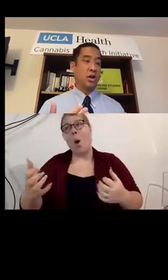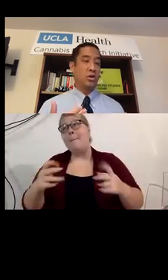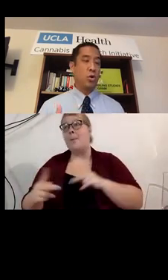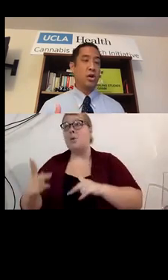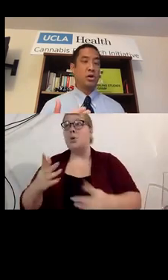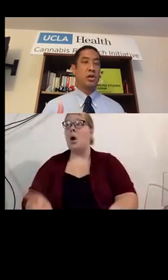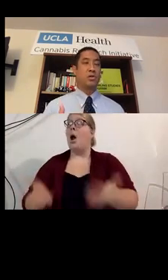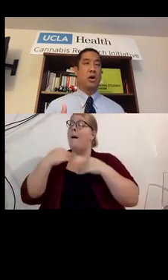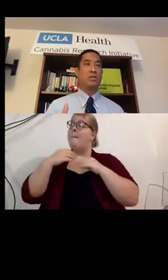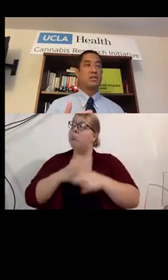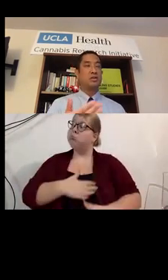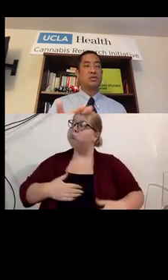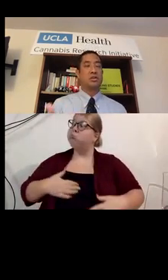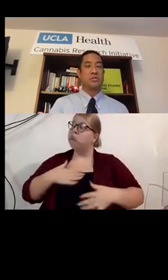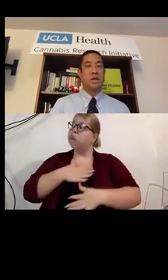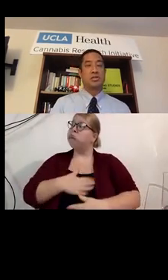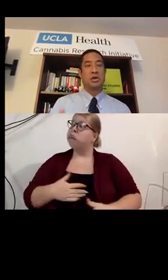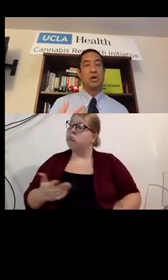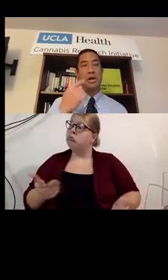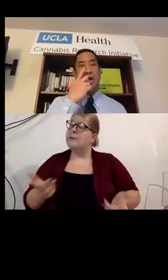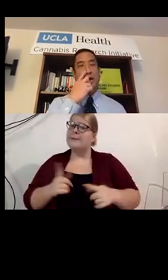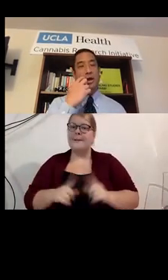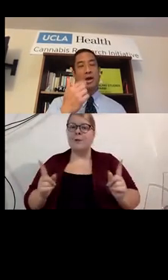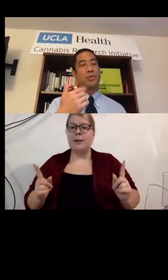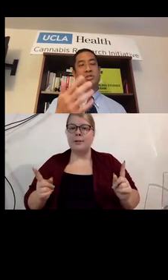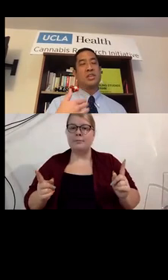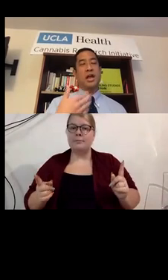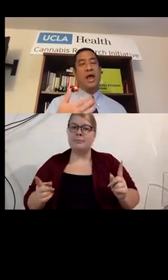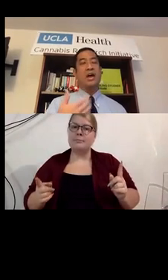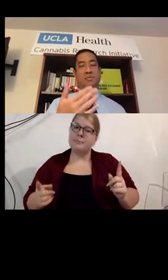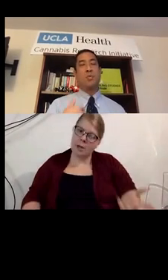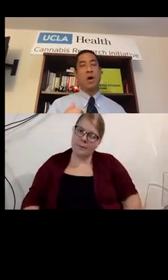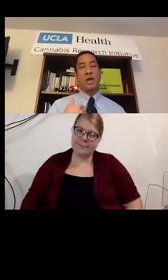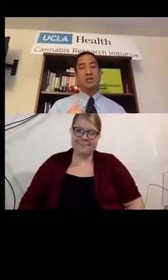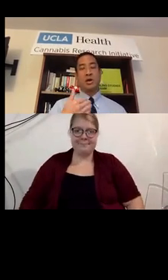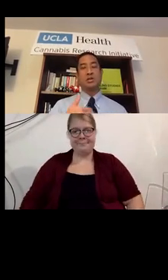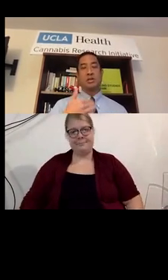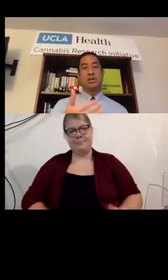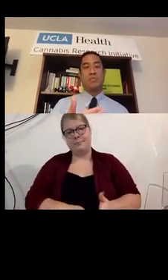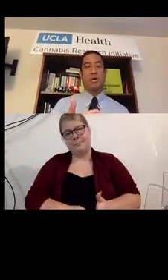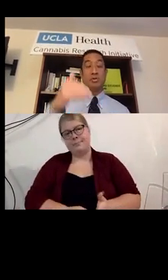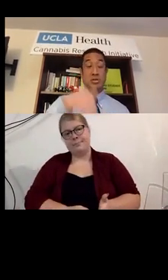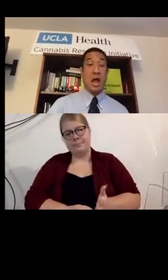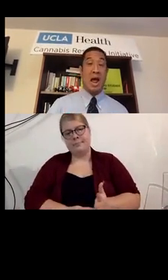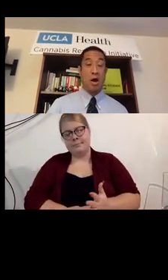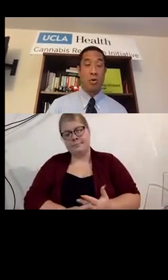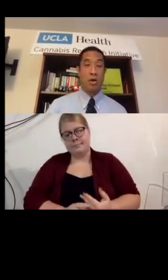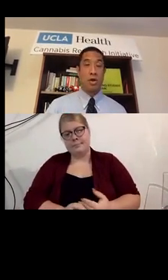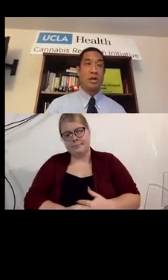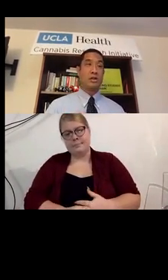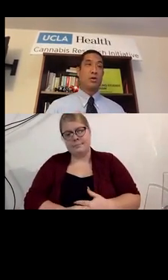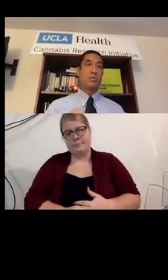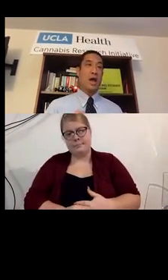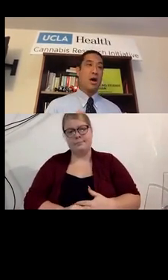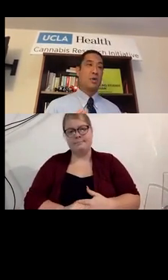that's according to the letter of the law, that's also a different message. So I would say that would have to be why we have to talk to these operators now,